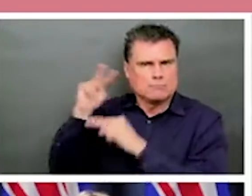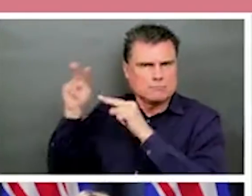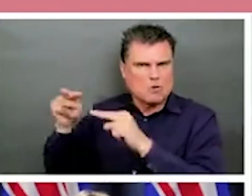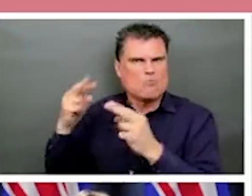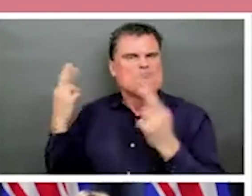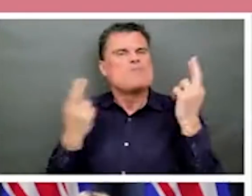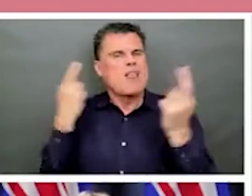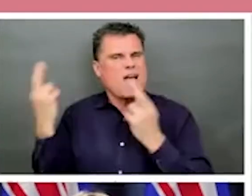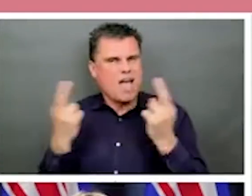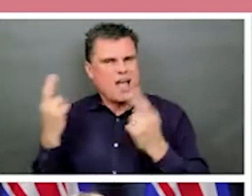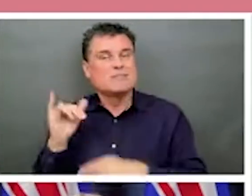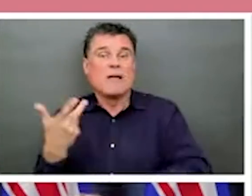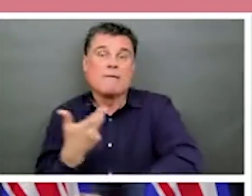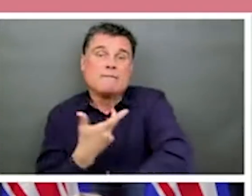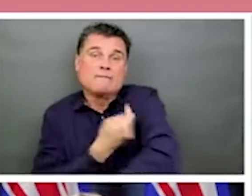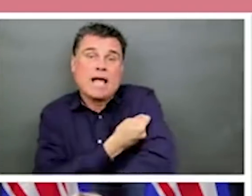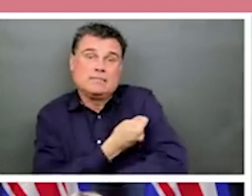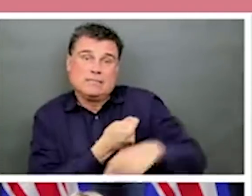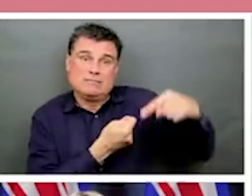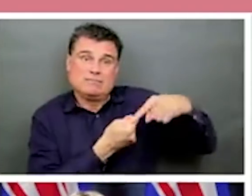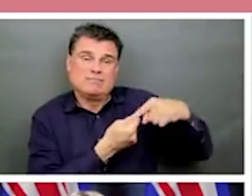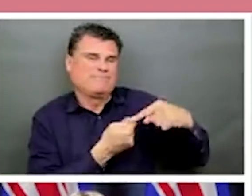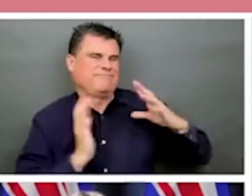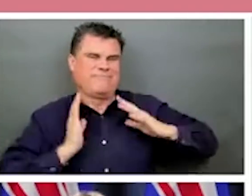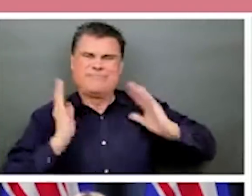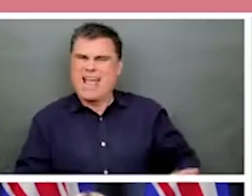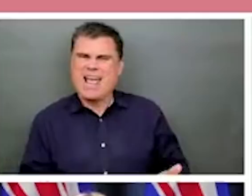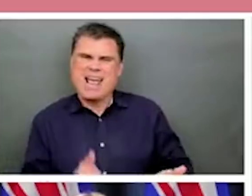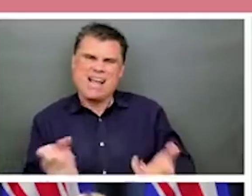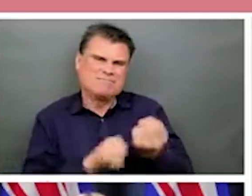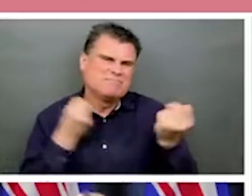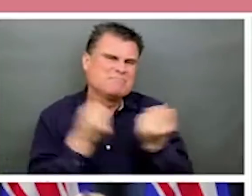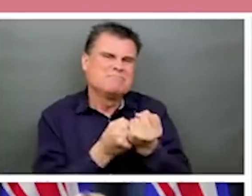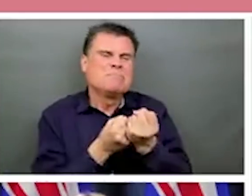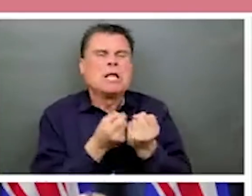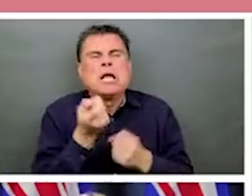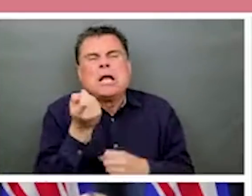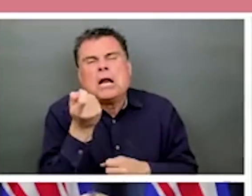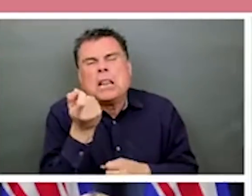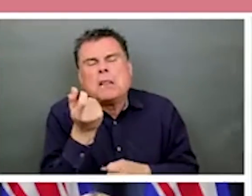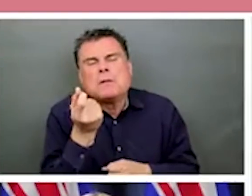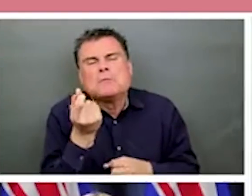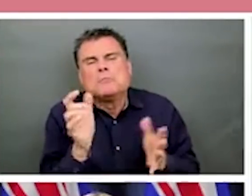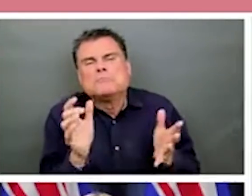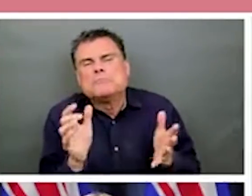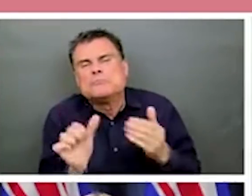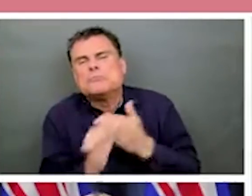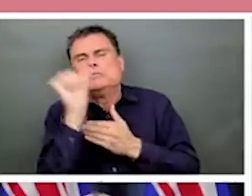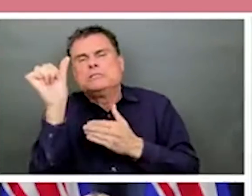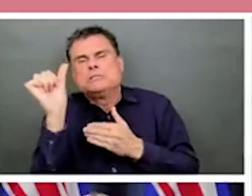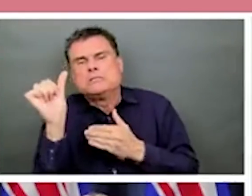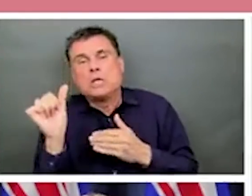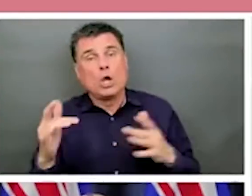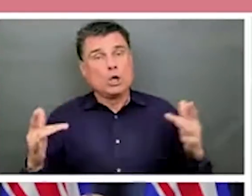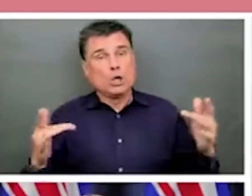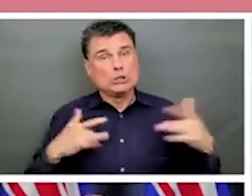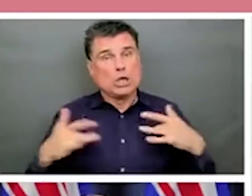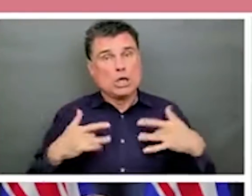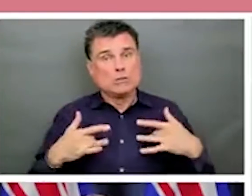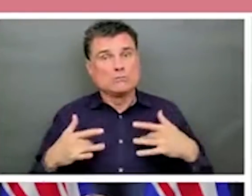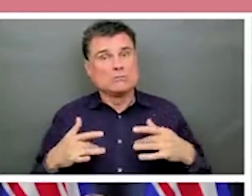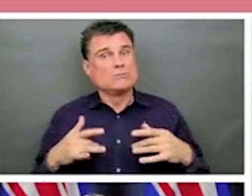very low compared to the risks that we have with ongoing transmission of COVID in our communities right now.